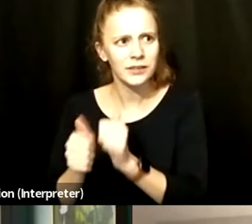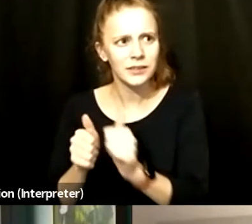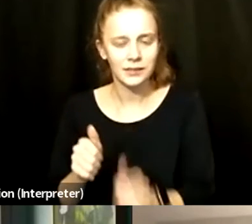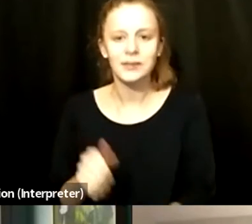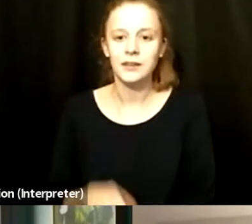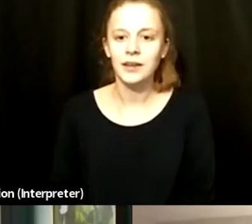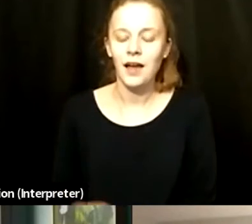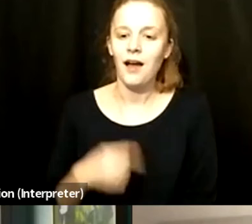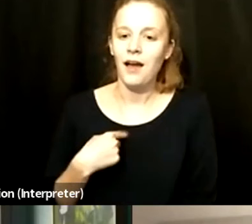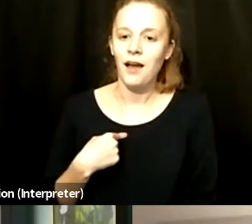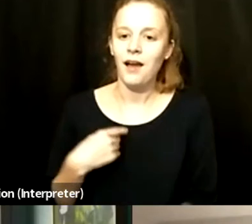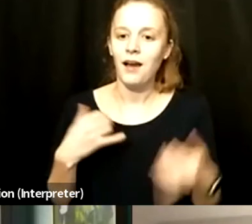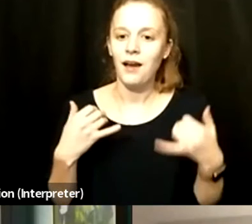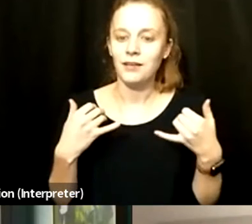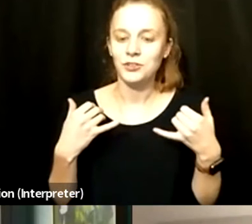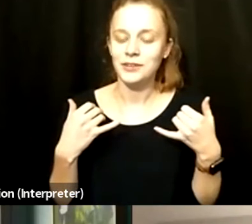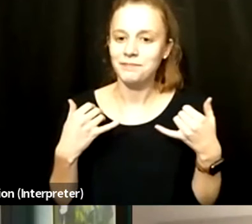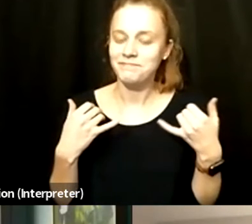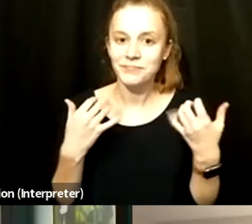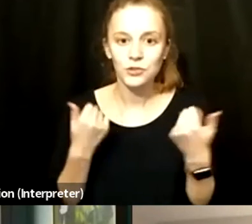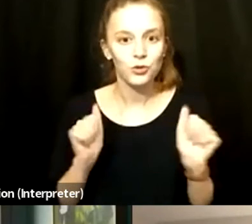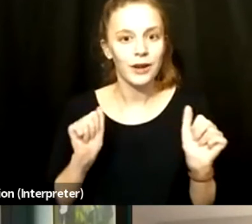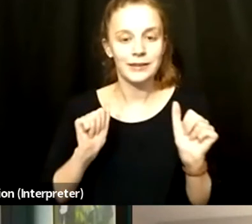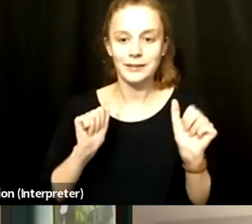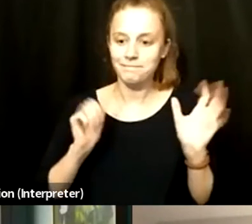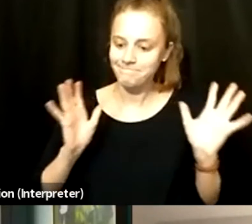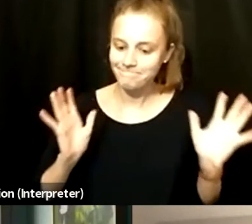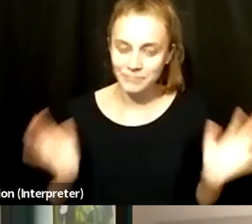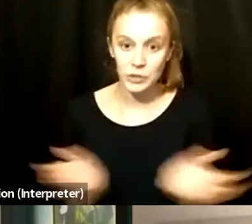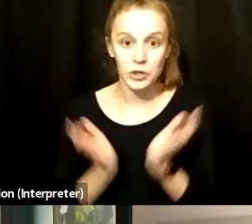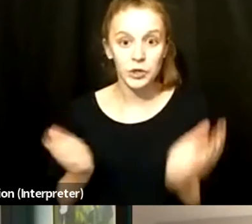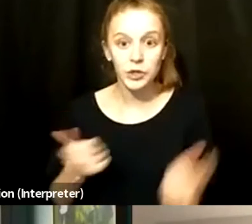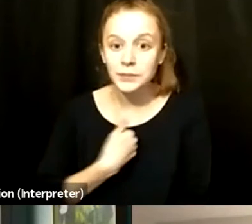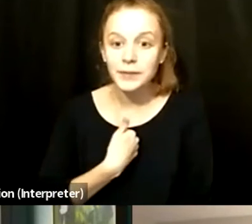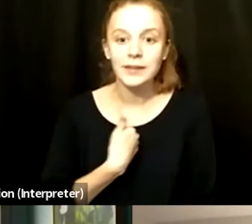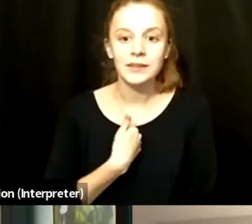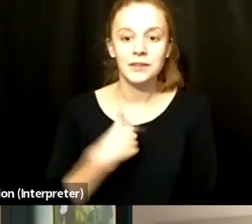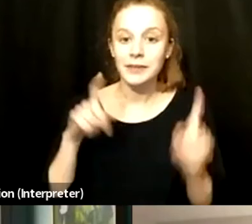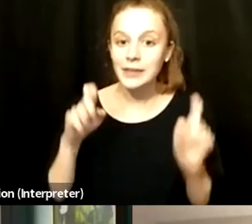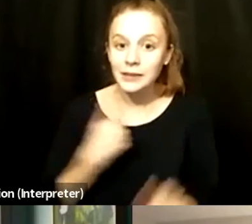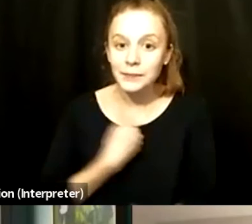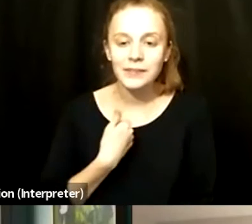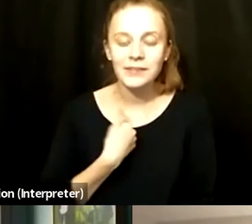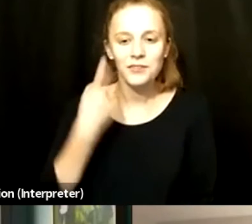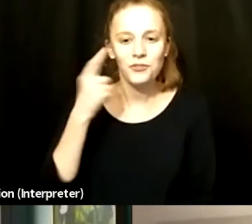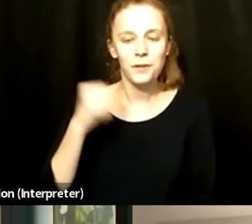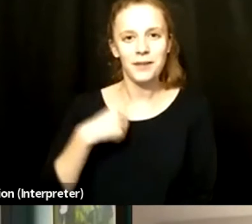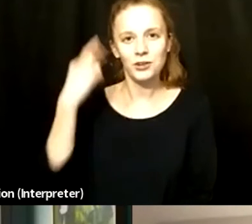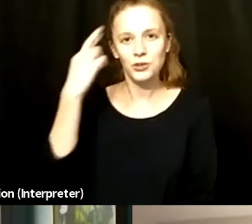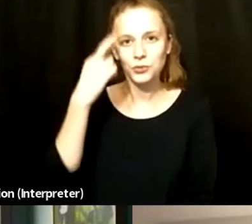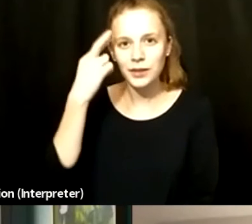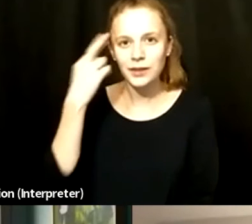myself and how to test myself. But for me, it was a realization that there was